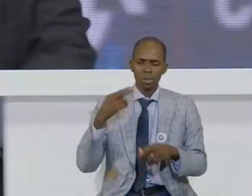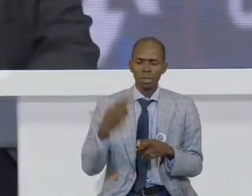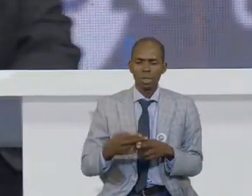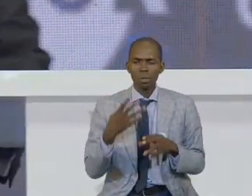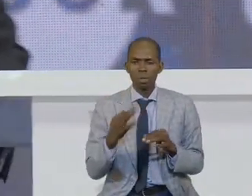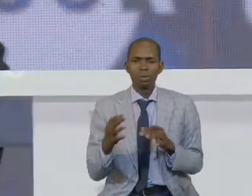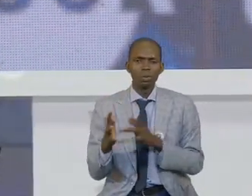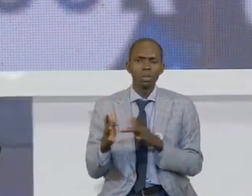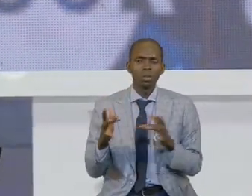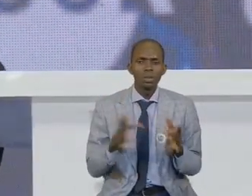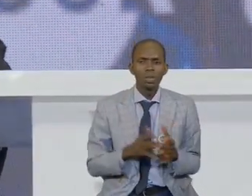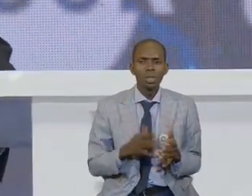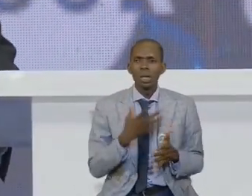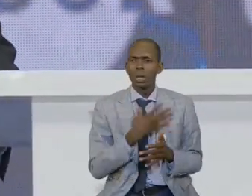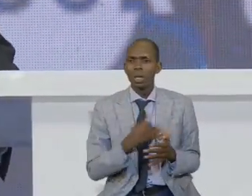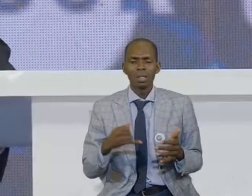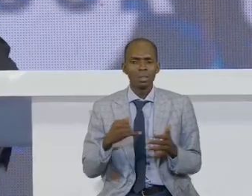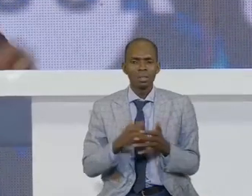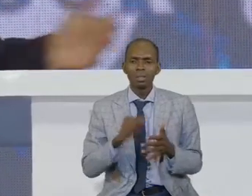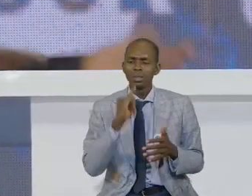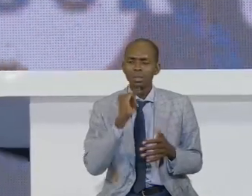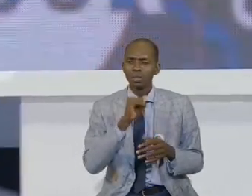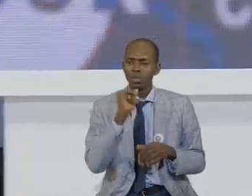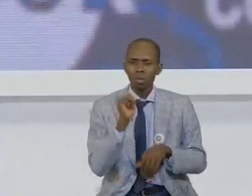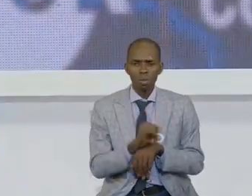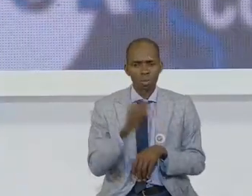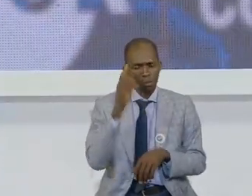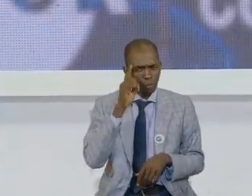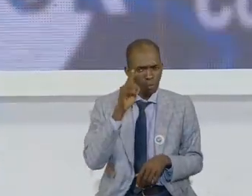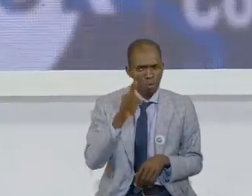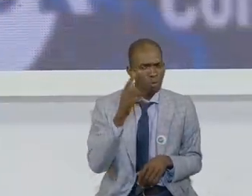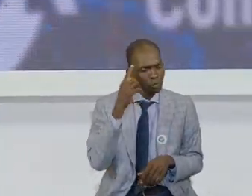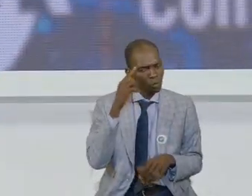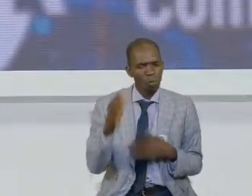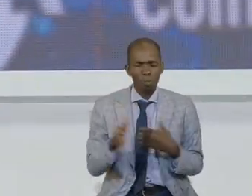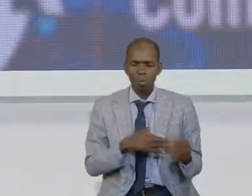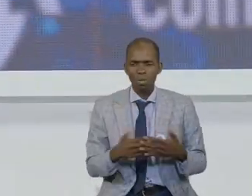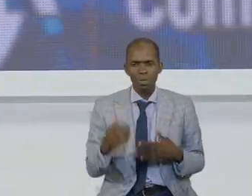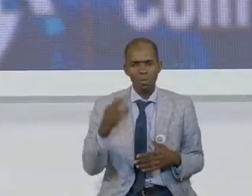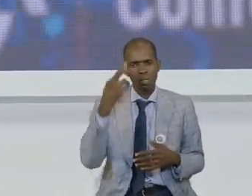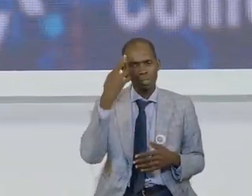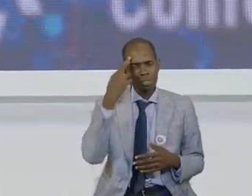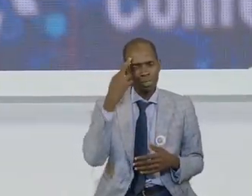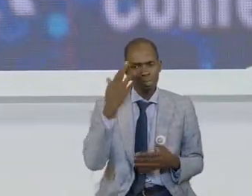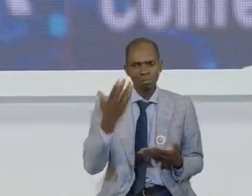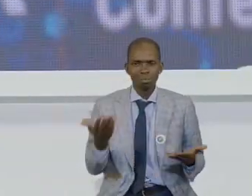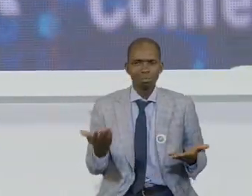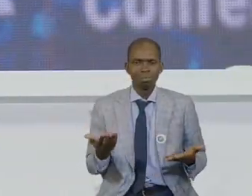Jesus and it doesn't work for you for whatever reason.